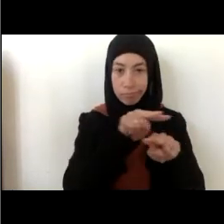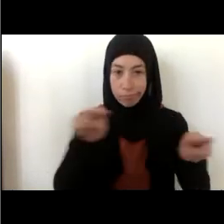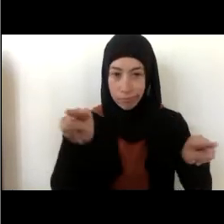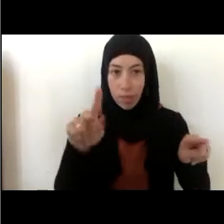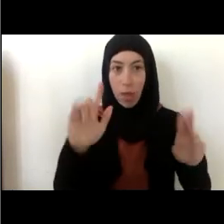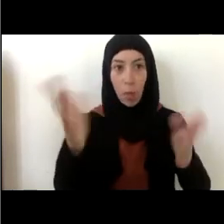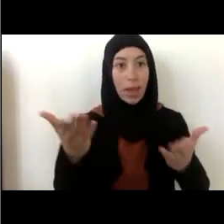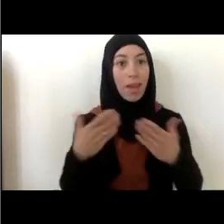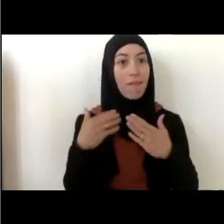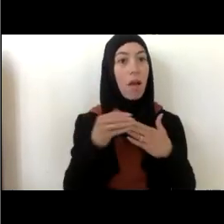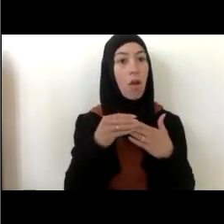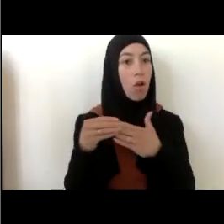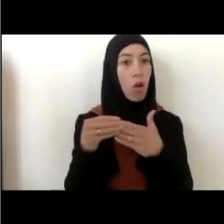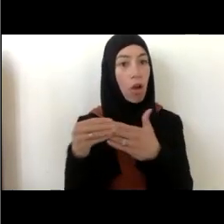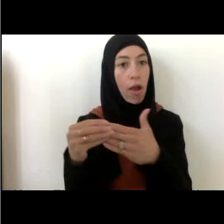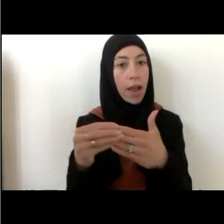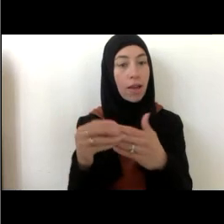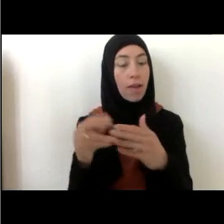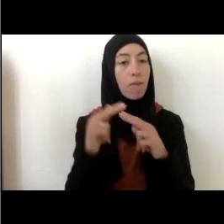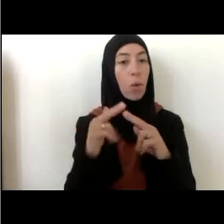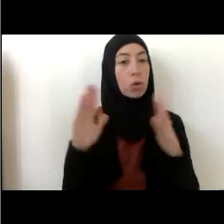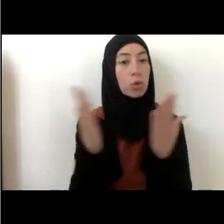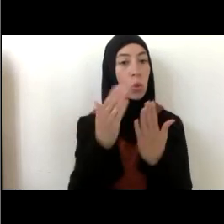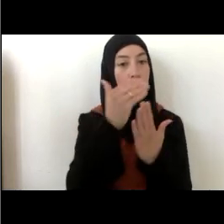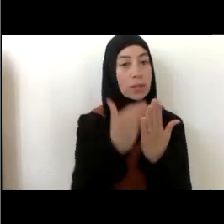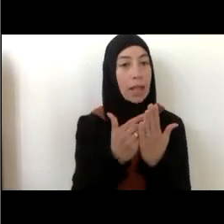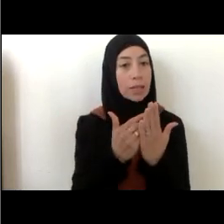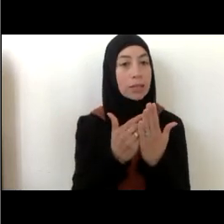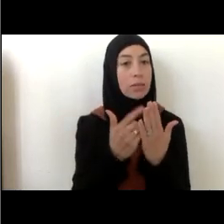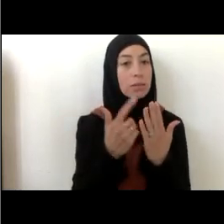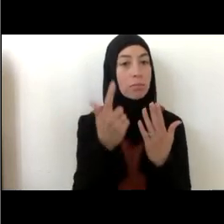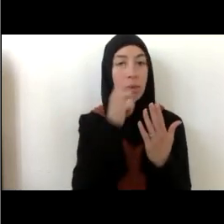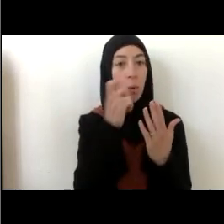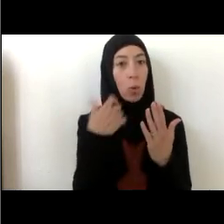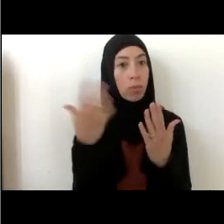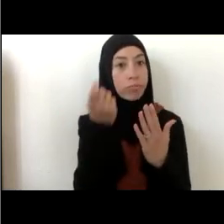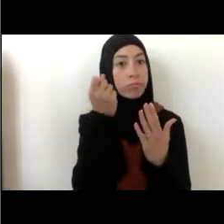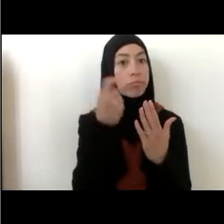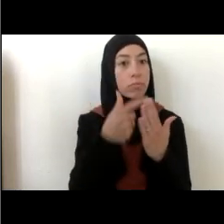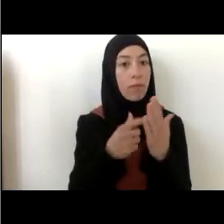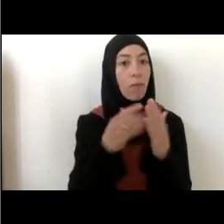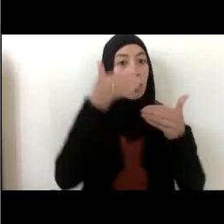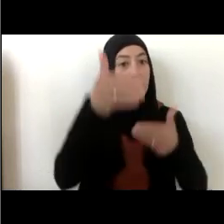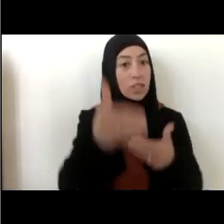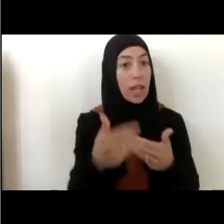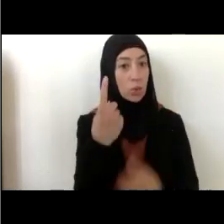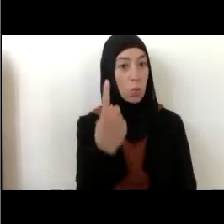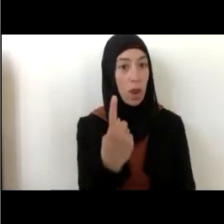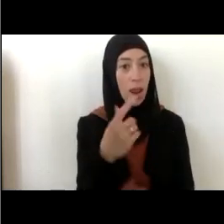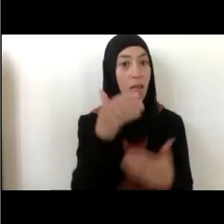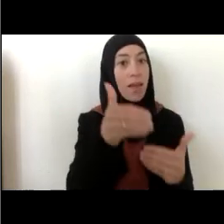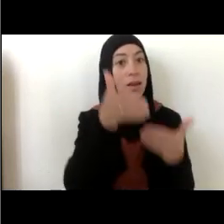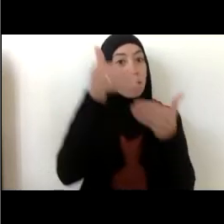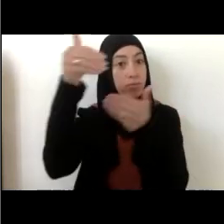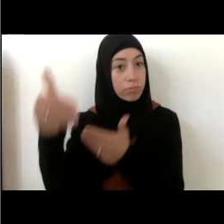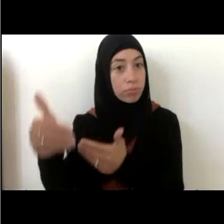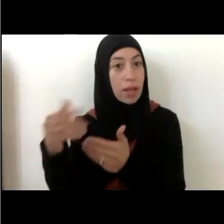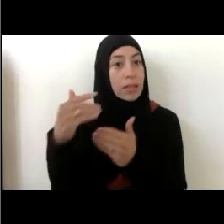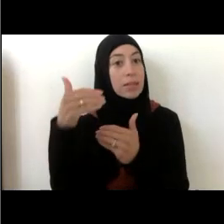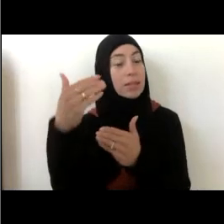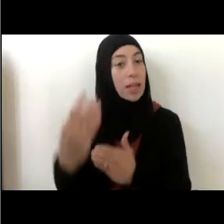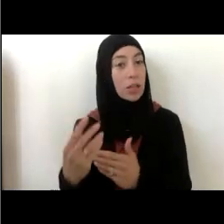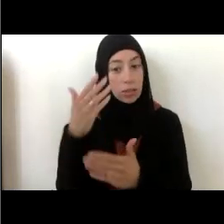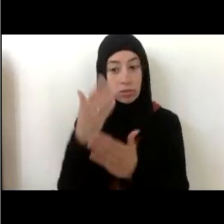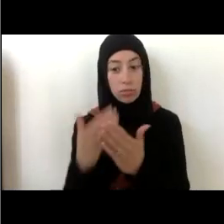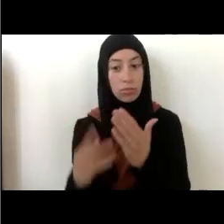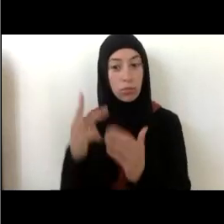and the shortlisting of artists for stage 1. And then at stage 2, competition phase, we